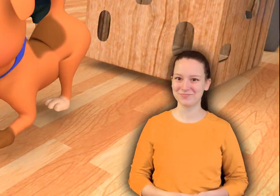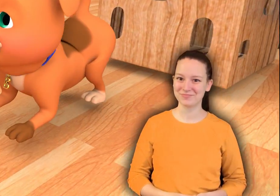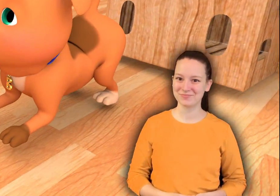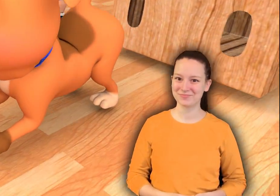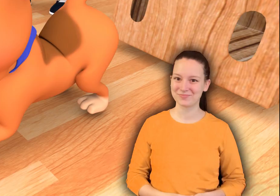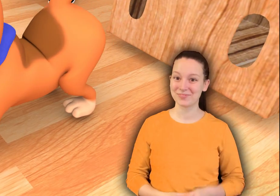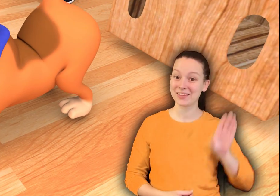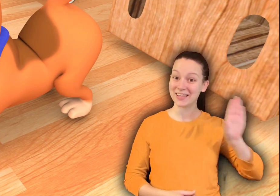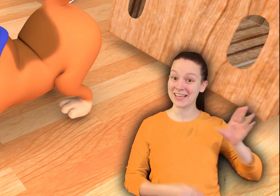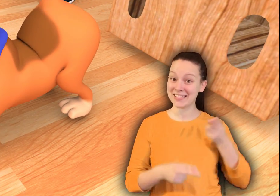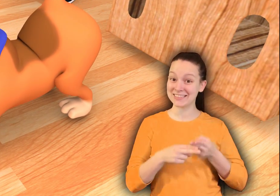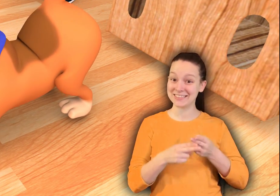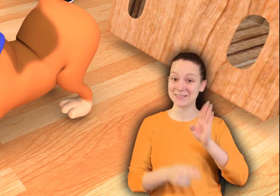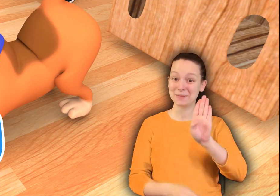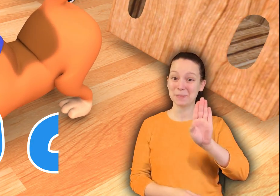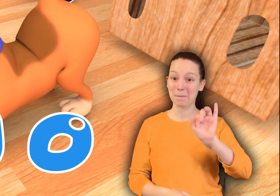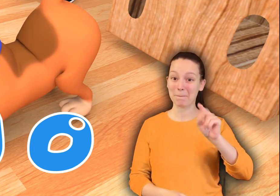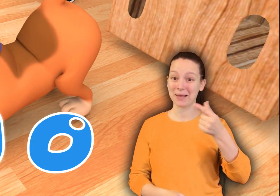end